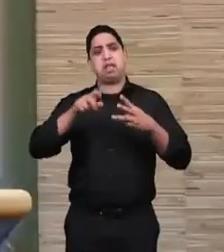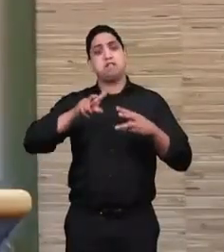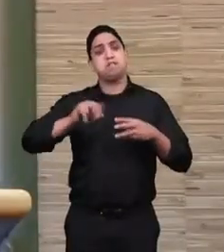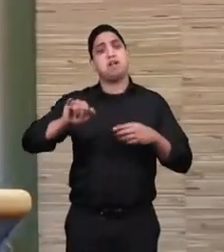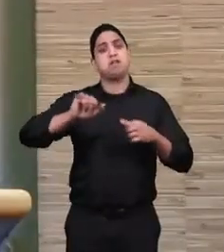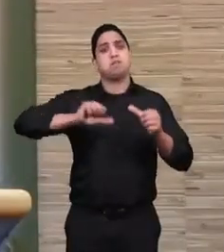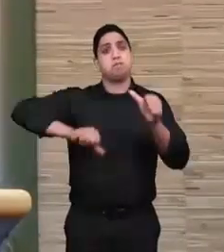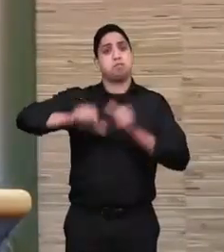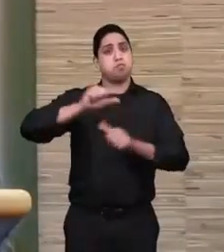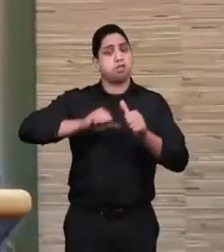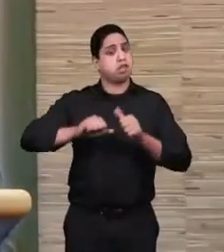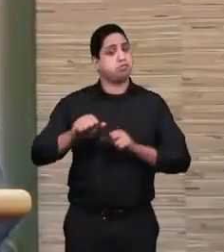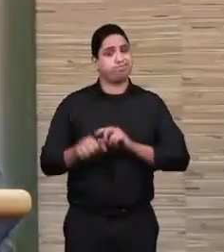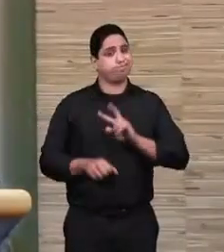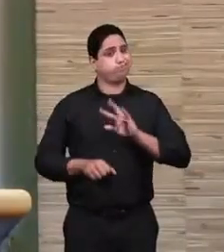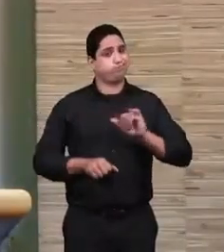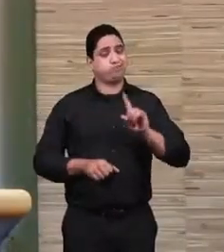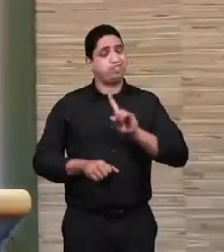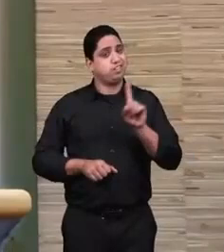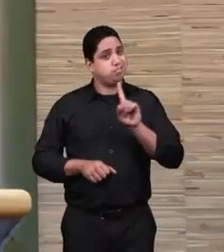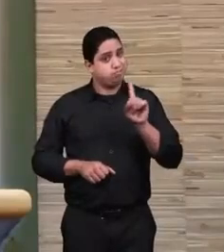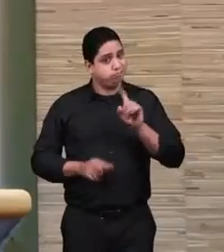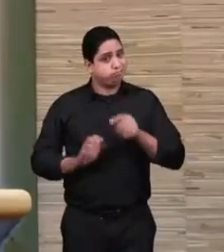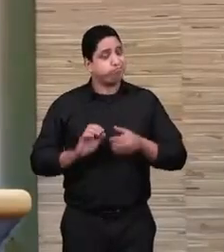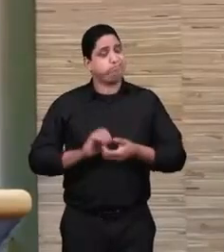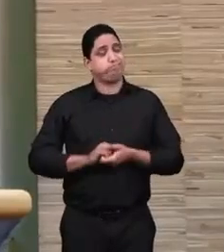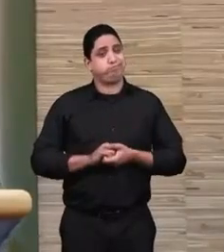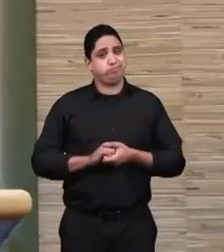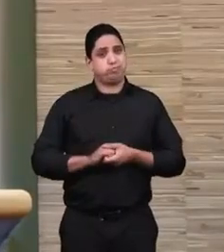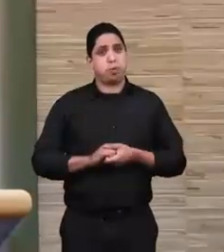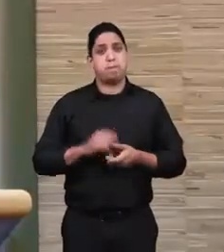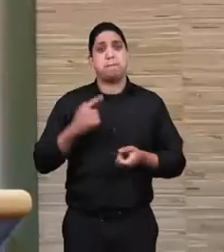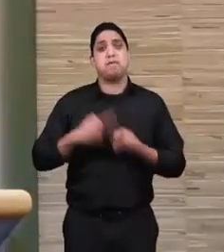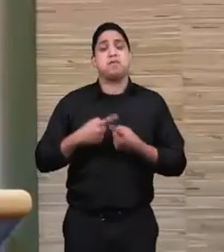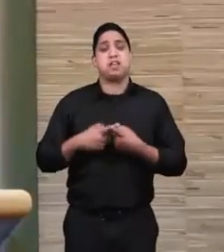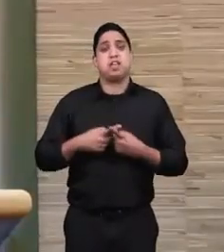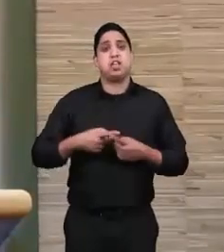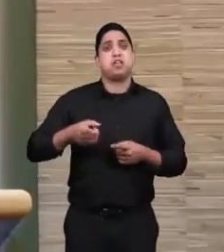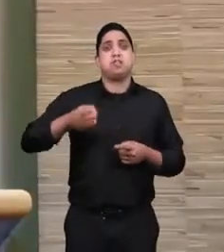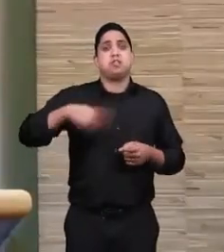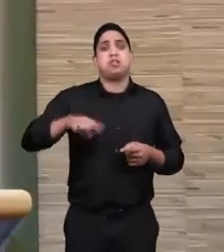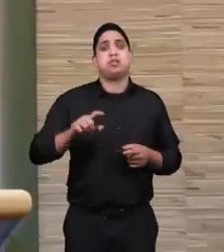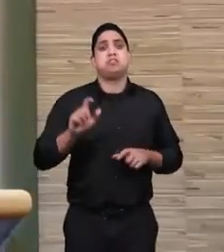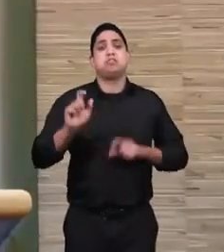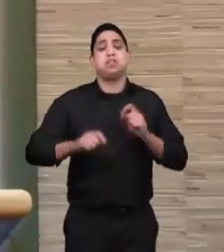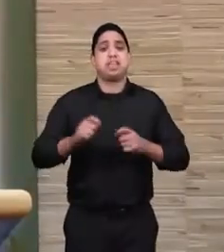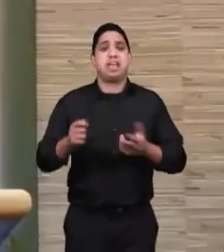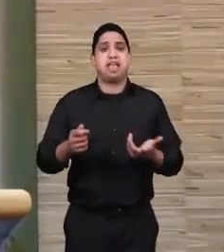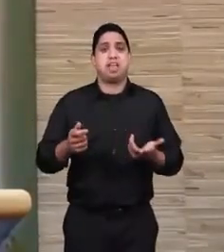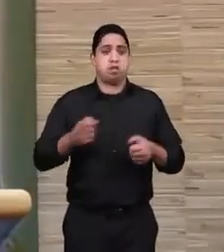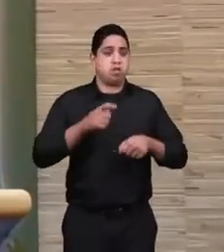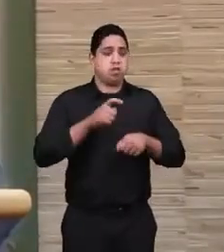won't. They won't because we're not dealing with something